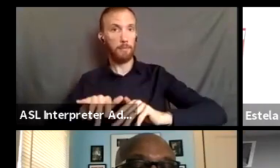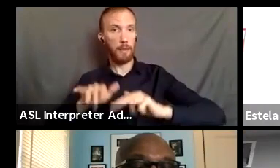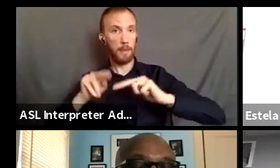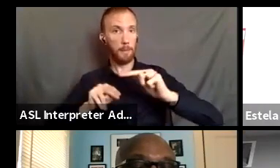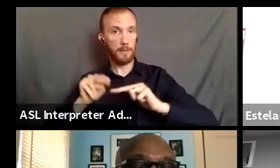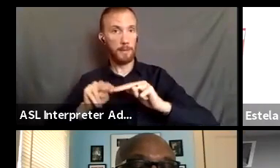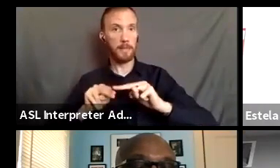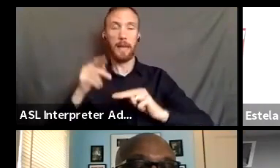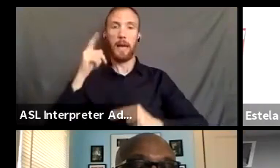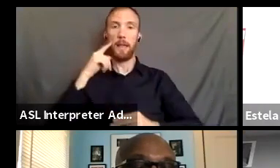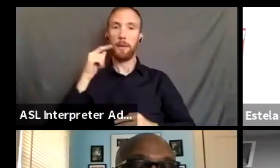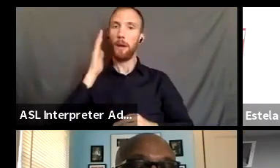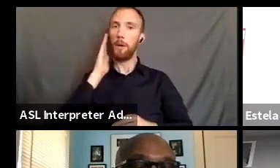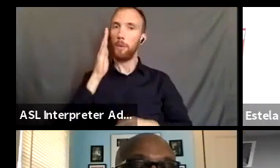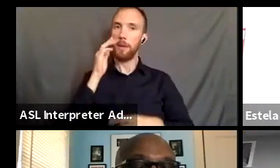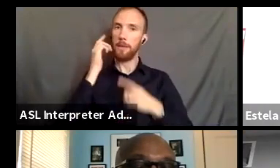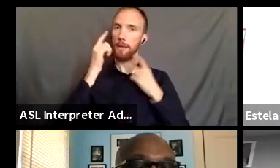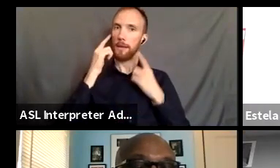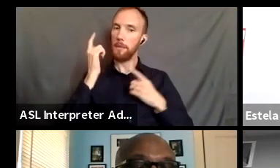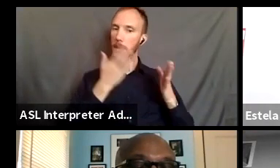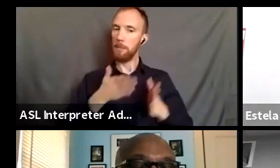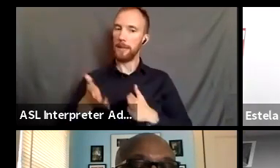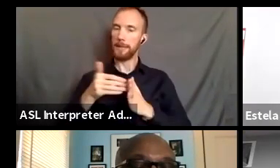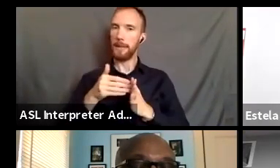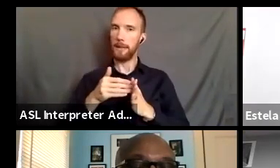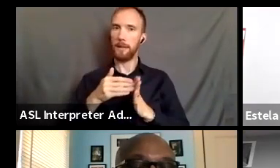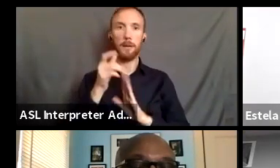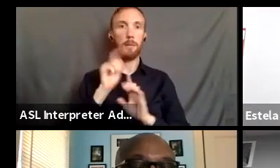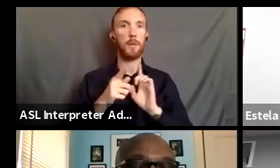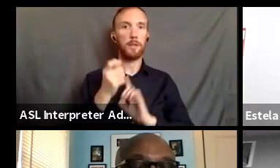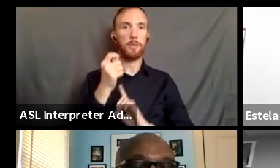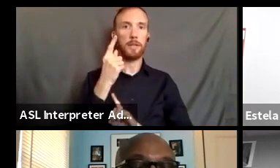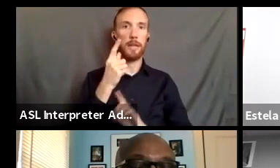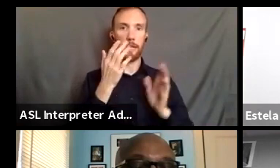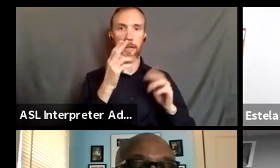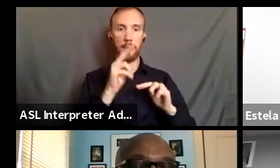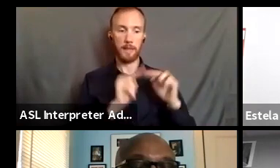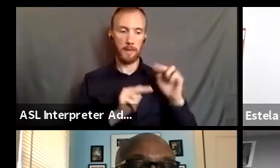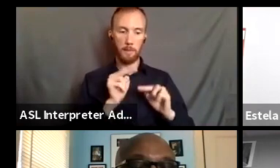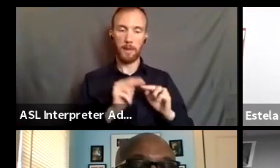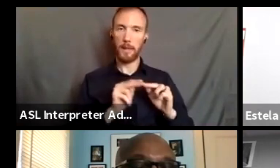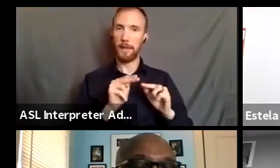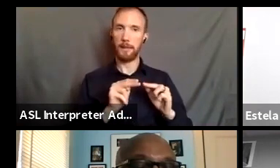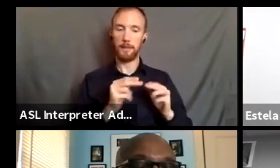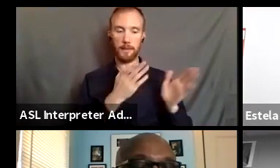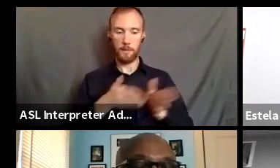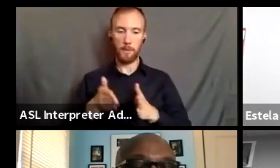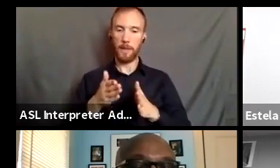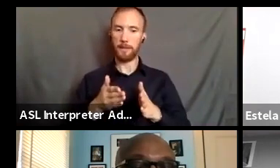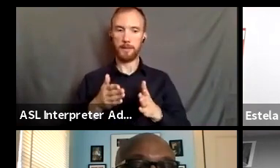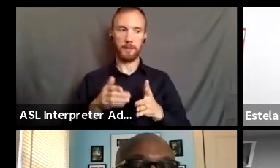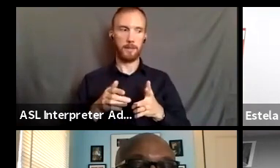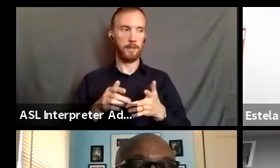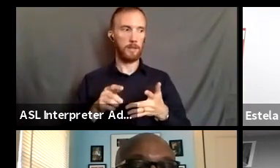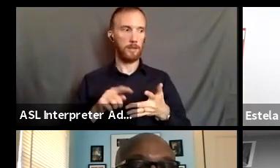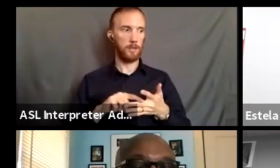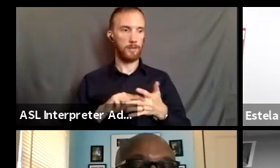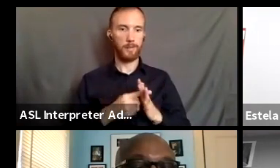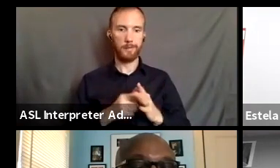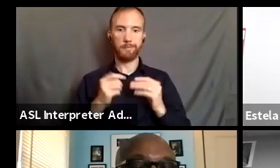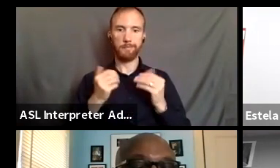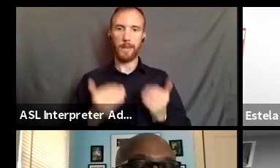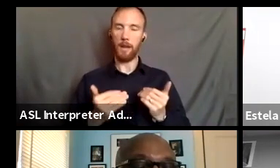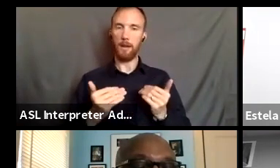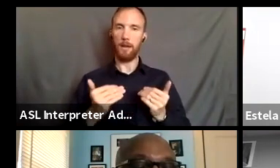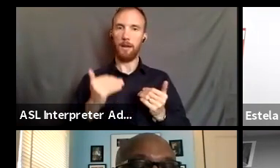keep in mind that the plans take effect immediately because we do have people in the building and so um you know what that